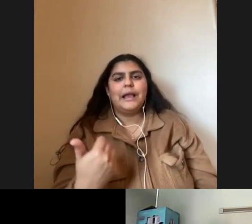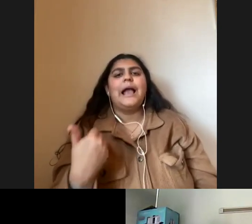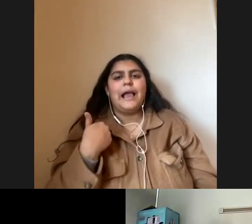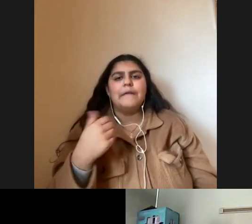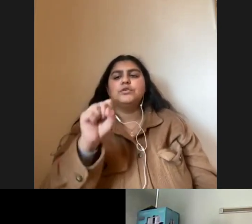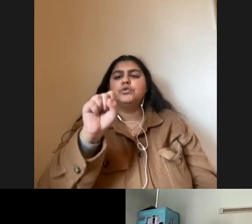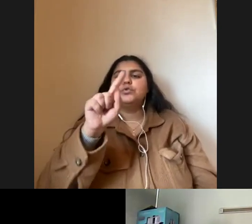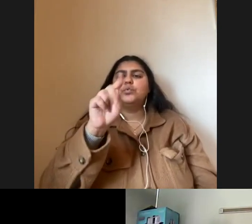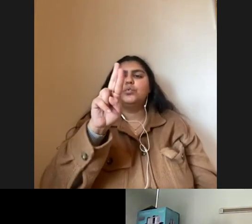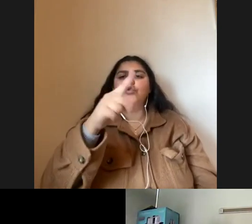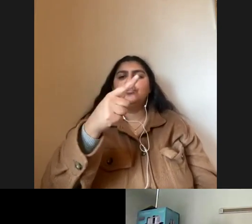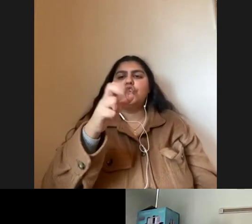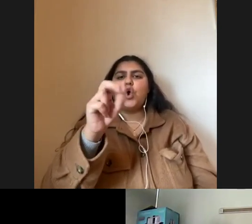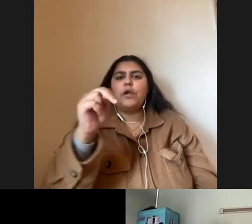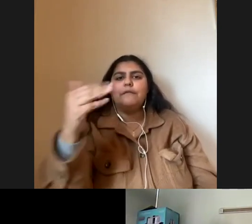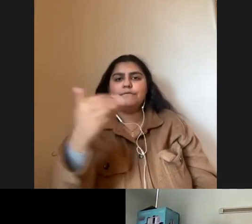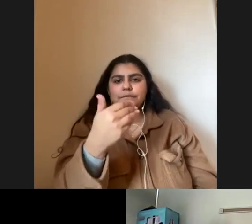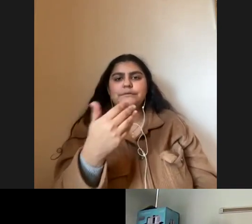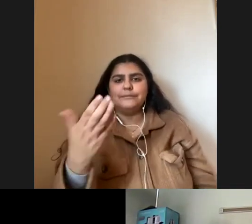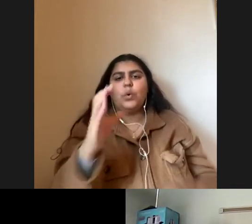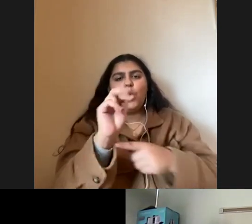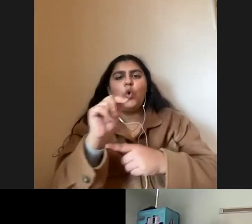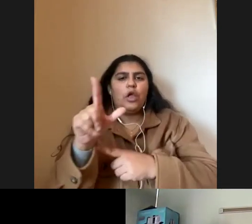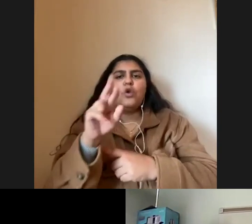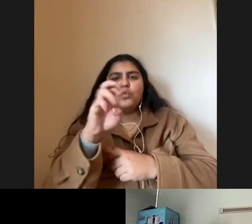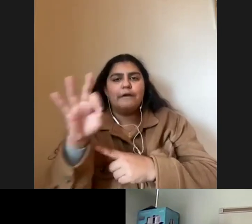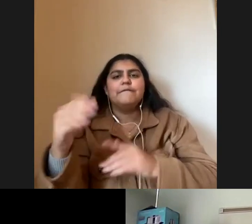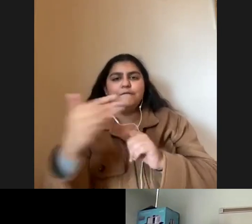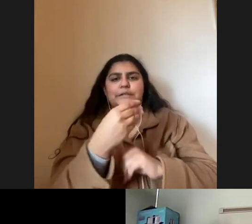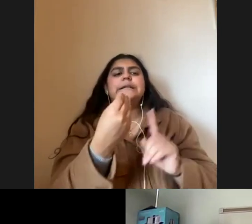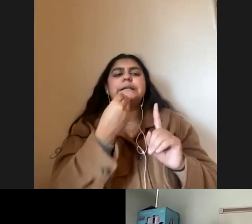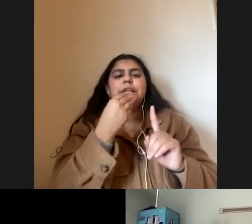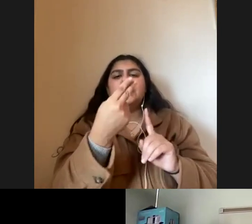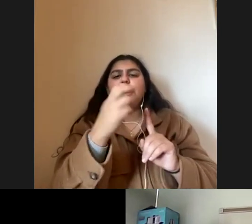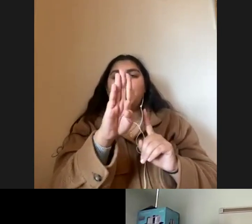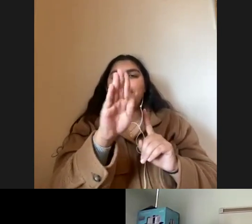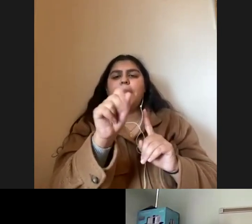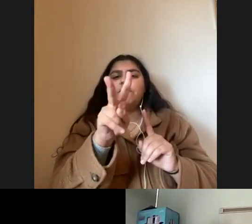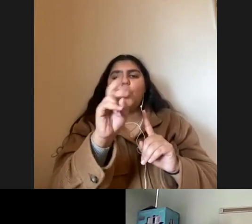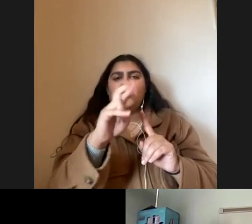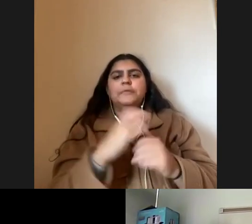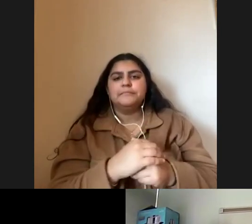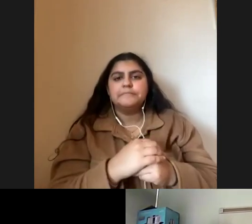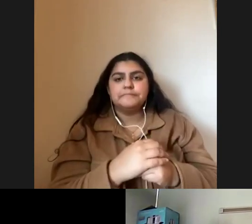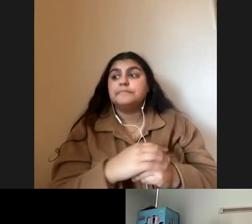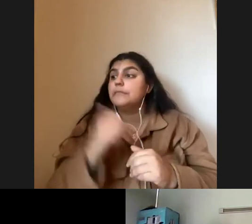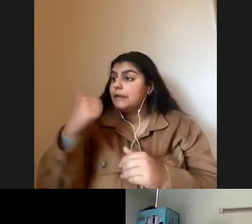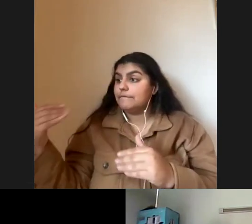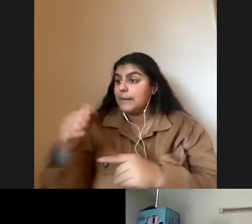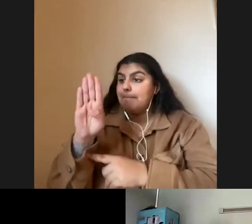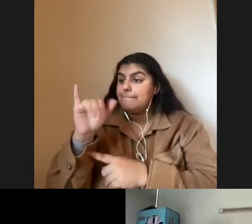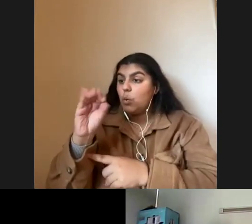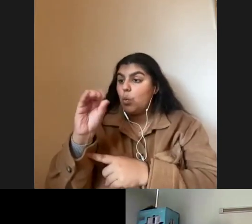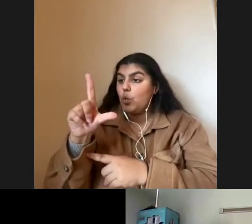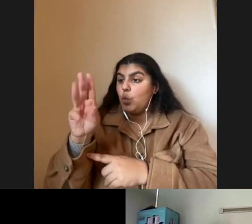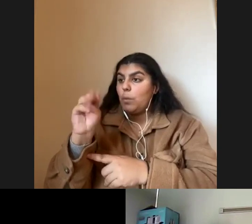surgeonfish, which is a really nice Kory fish that's an herbivore. cool. Are any fish bioluminescent? Many. You